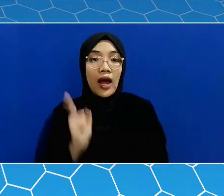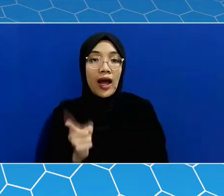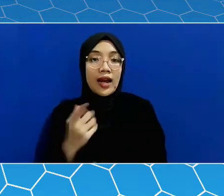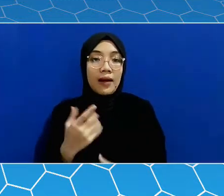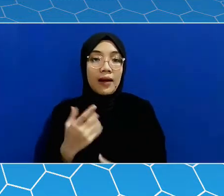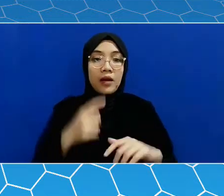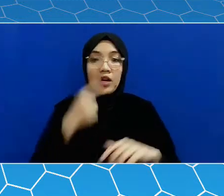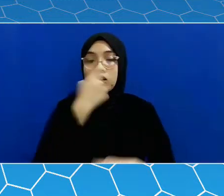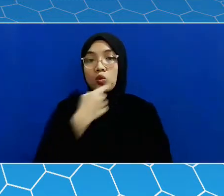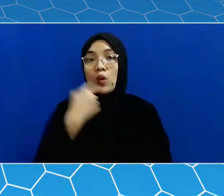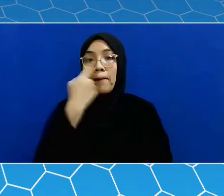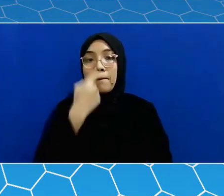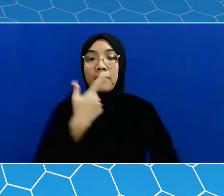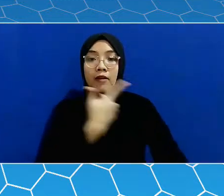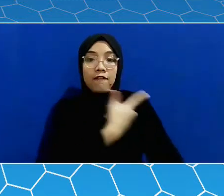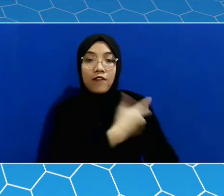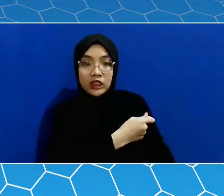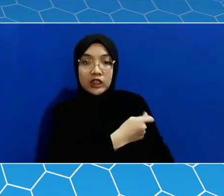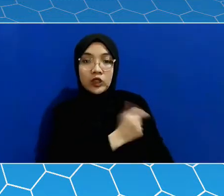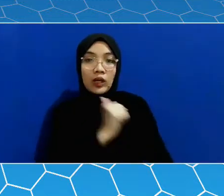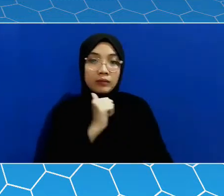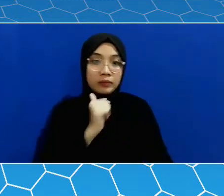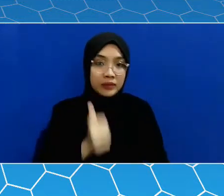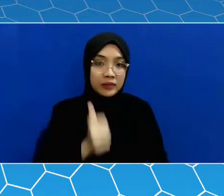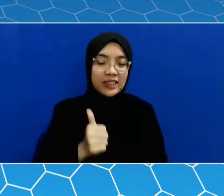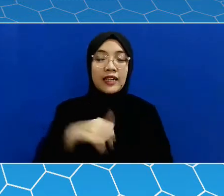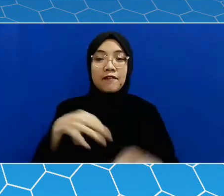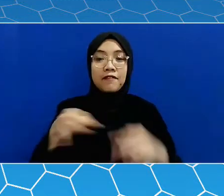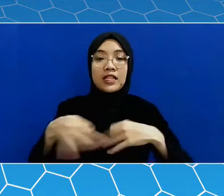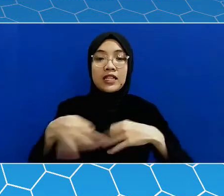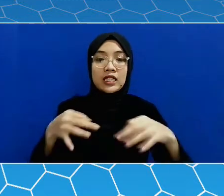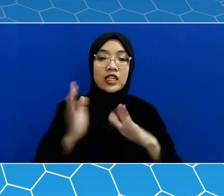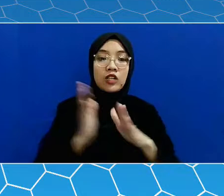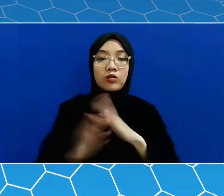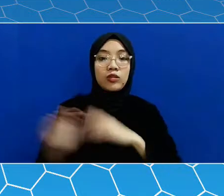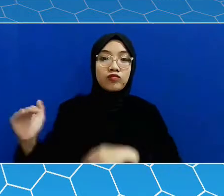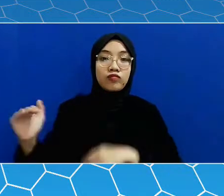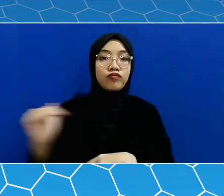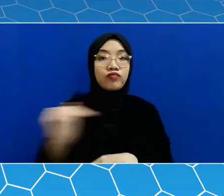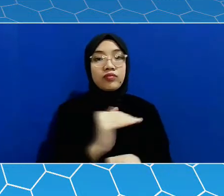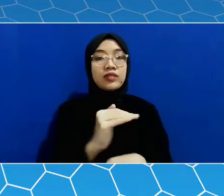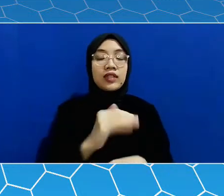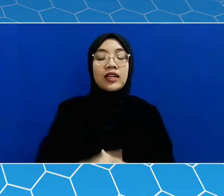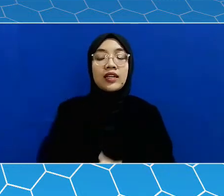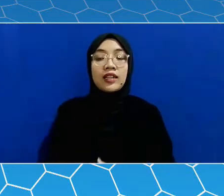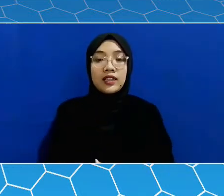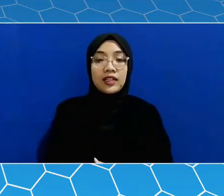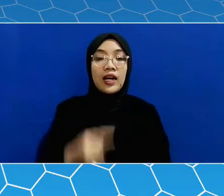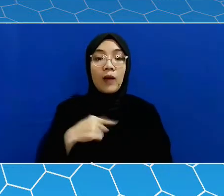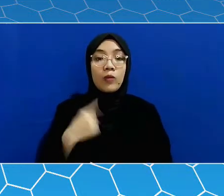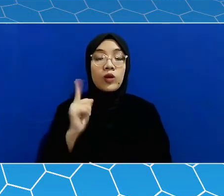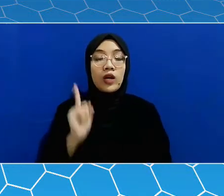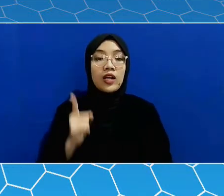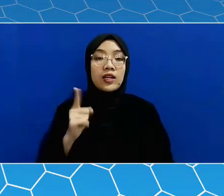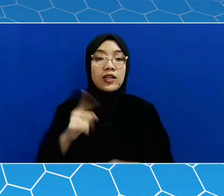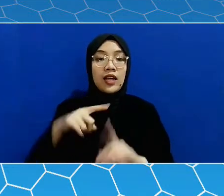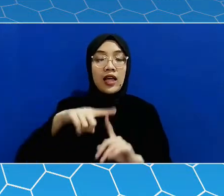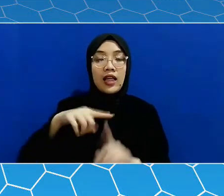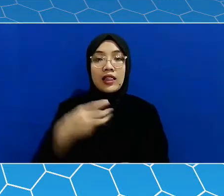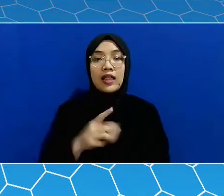vaccination through drive-through. Next, we also provide the telemedicine in our hospital,